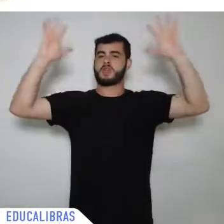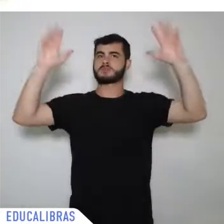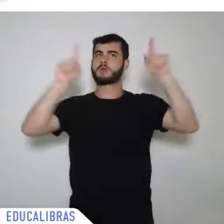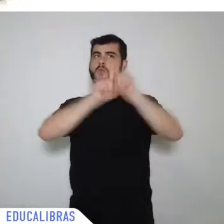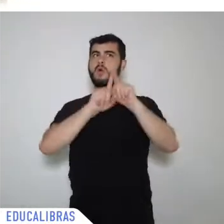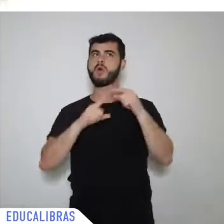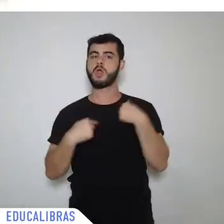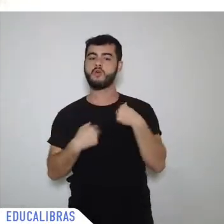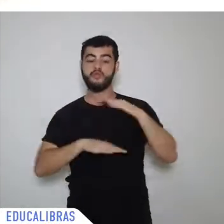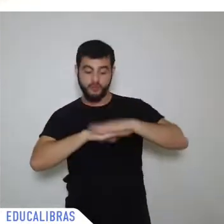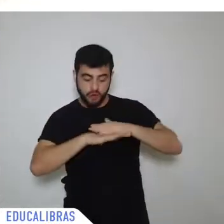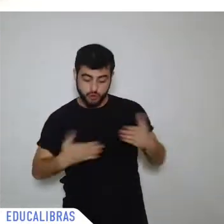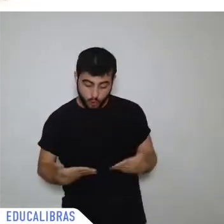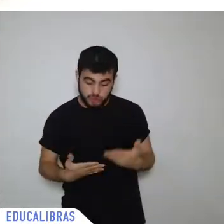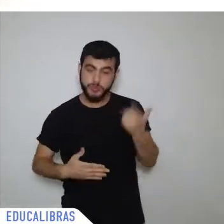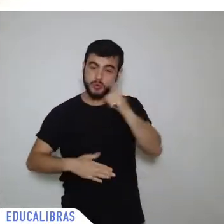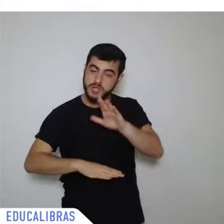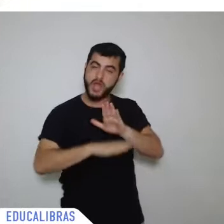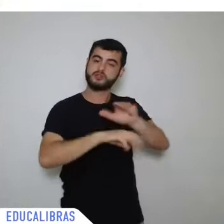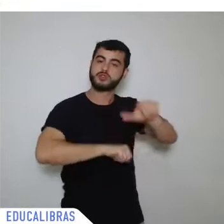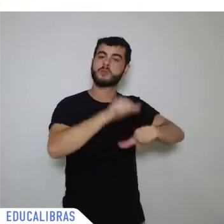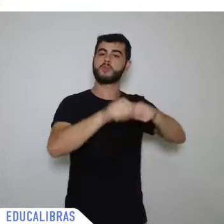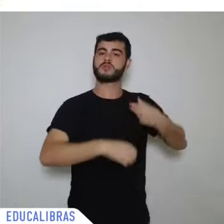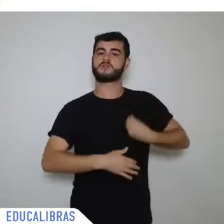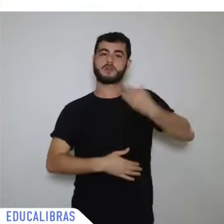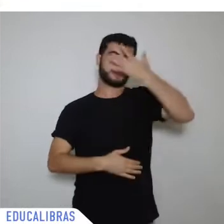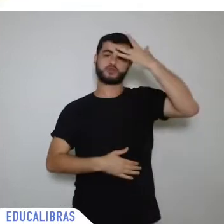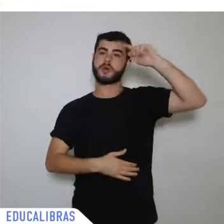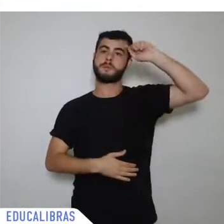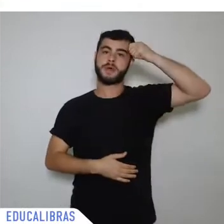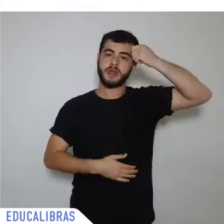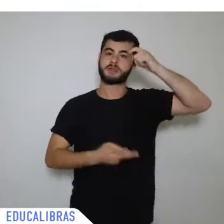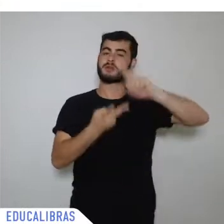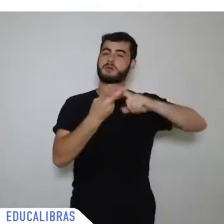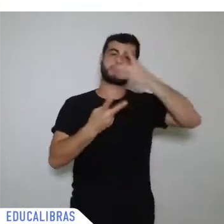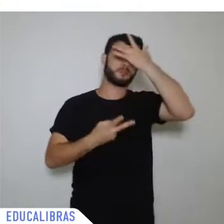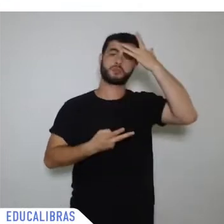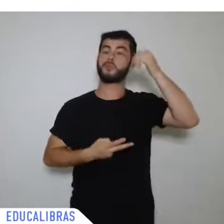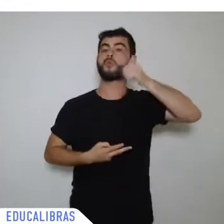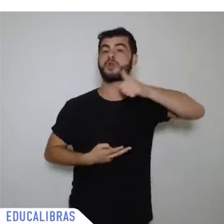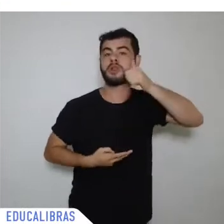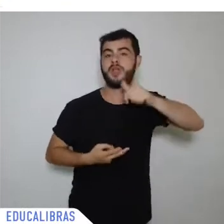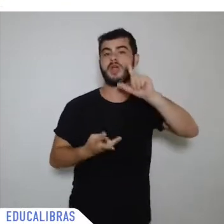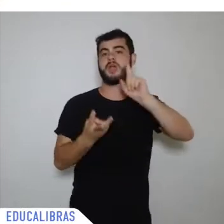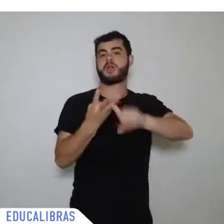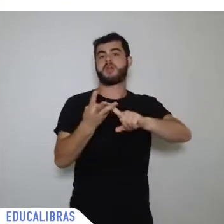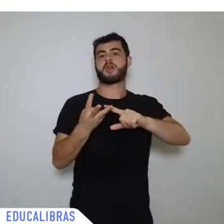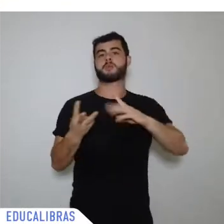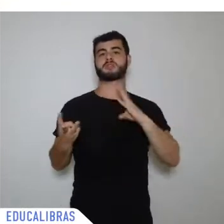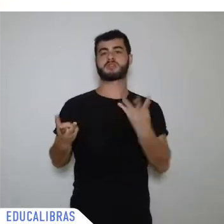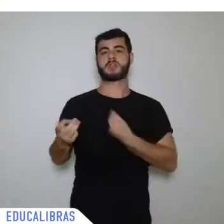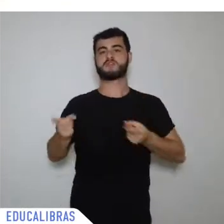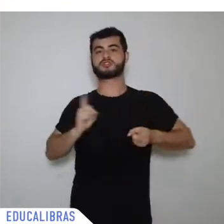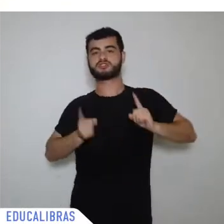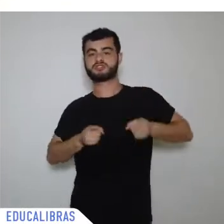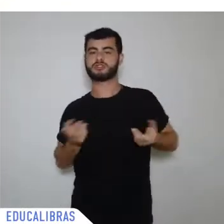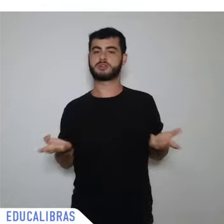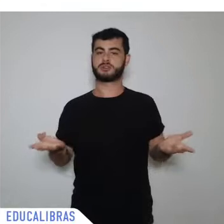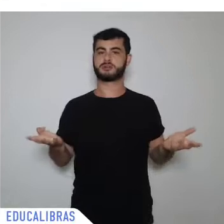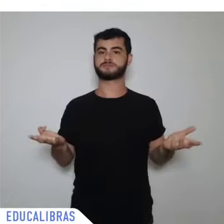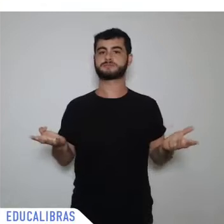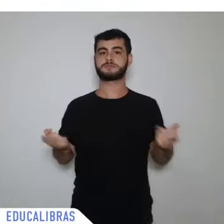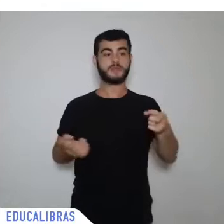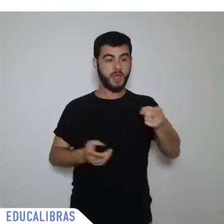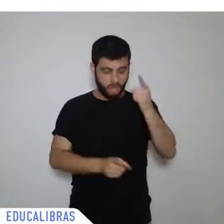this reflection. What can I do today to change the life of a Black person, a Black woman,